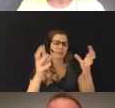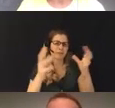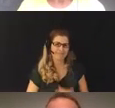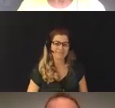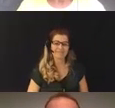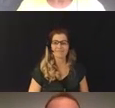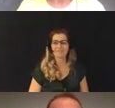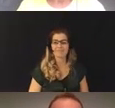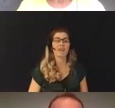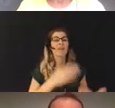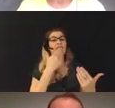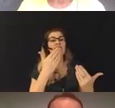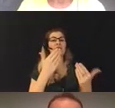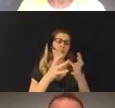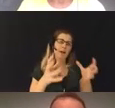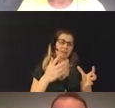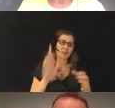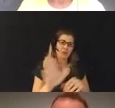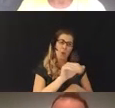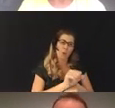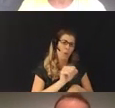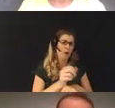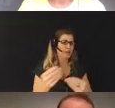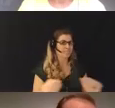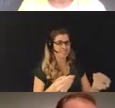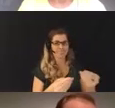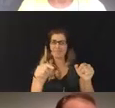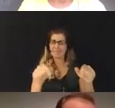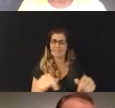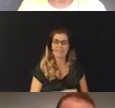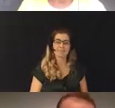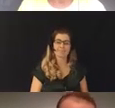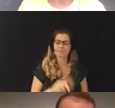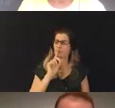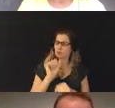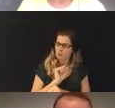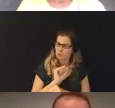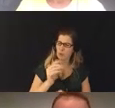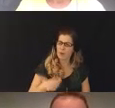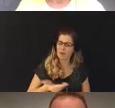Thank you all so much for all of your work facilitating this. Absolutely welcome.